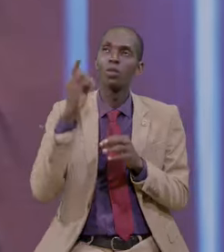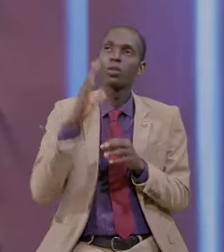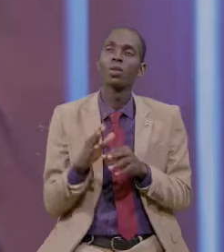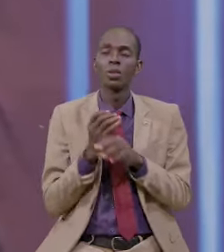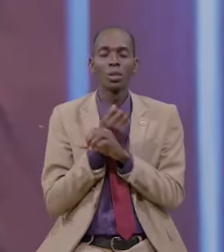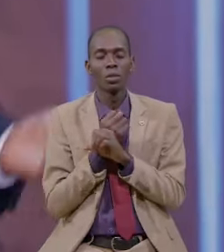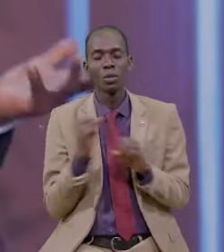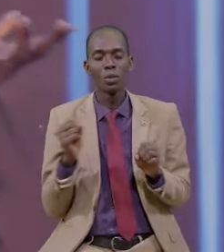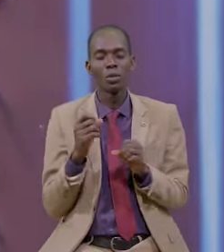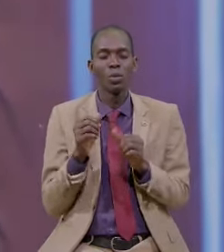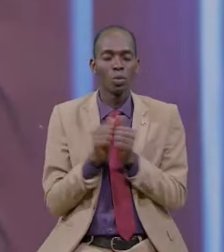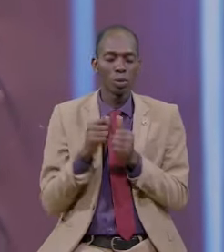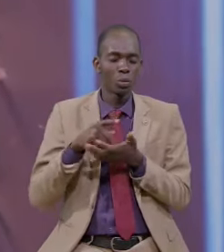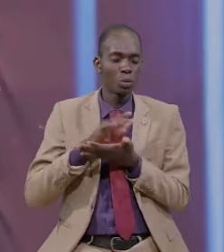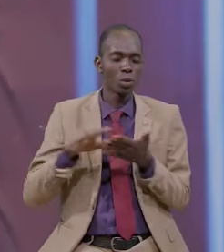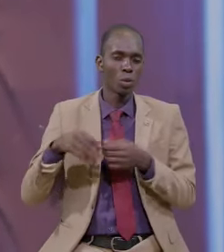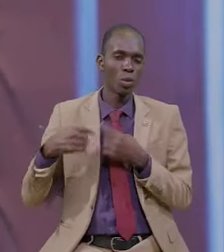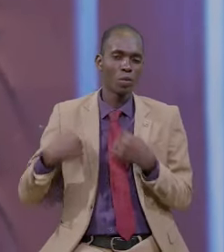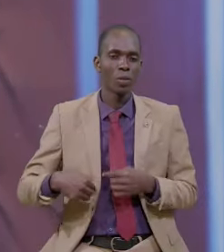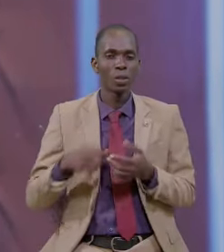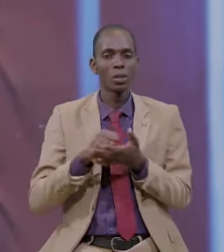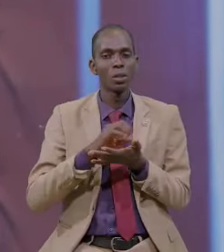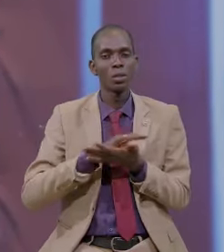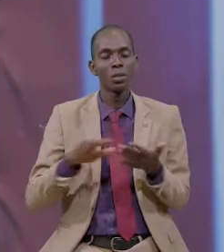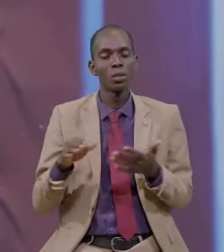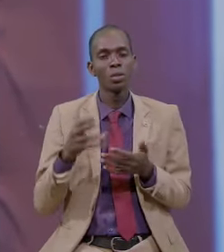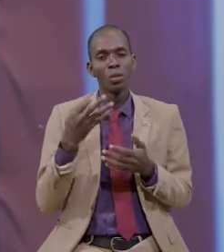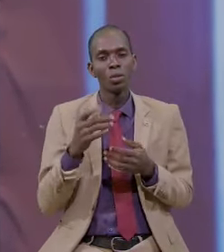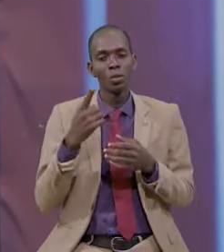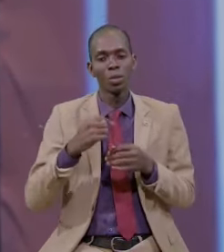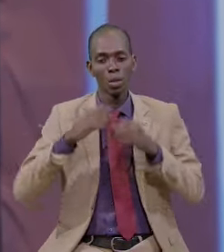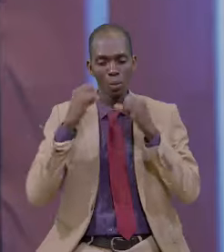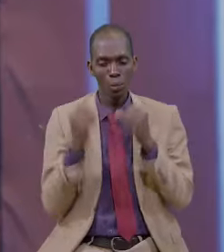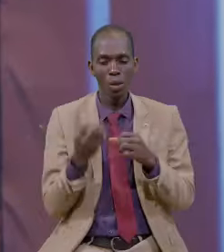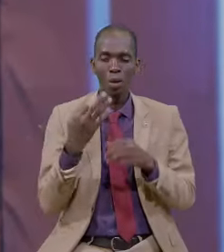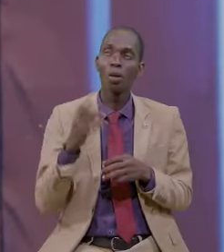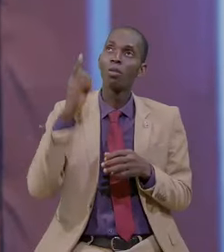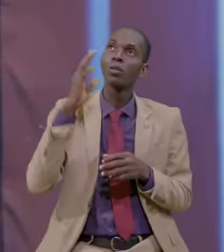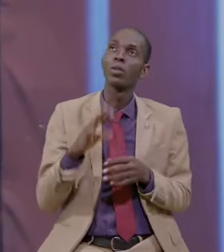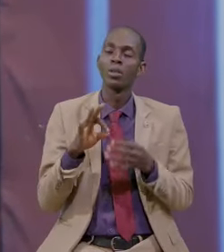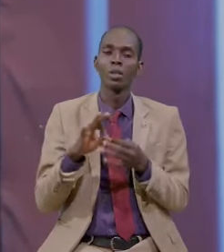heart, sanctification, with the power of God, spirit, baptism.